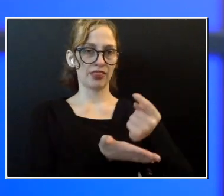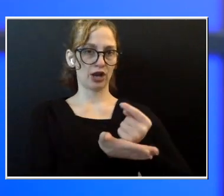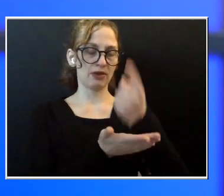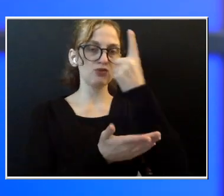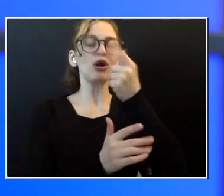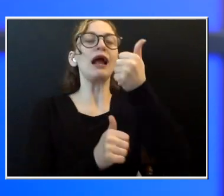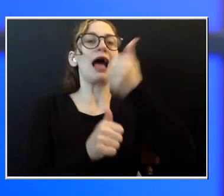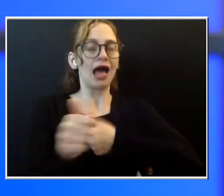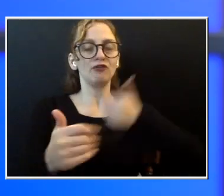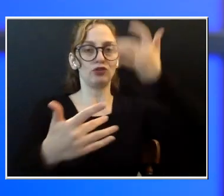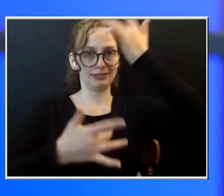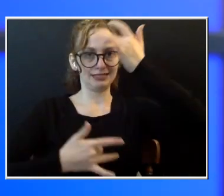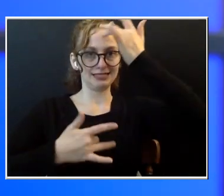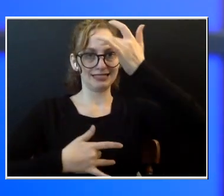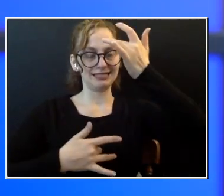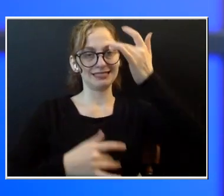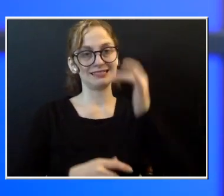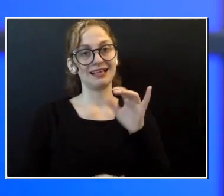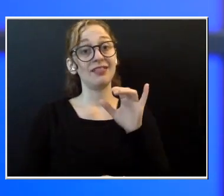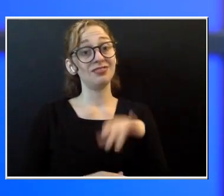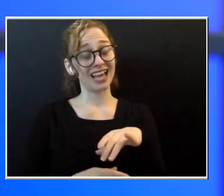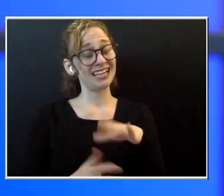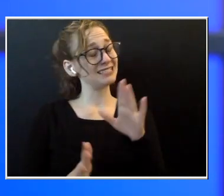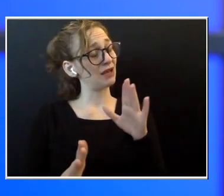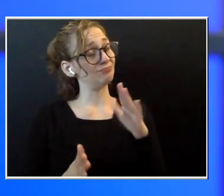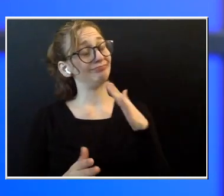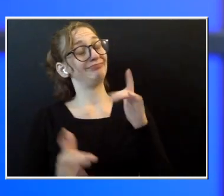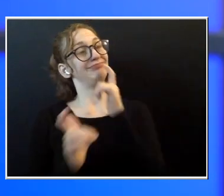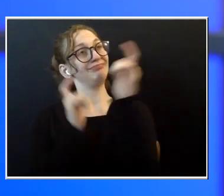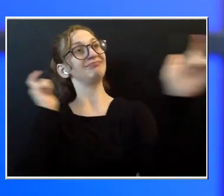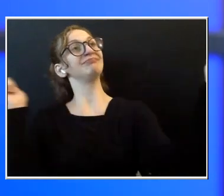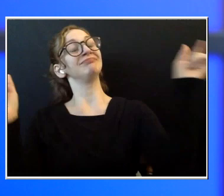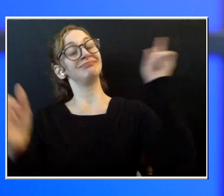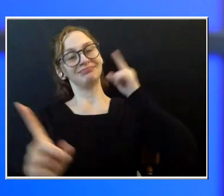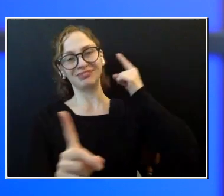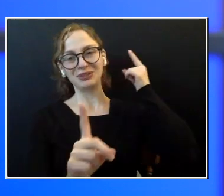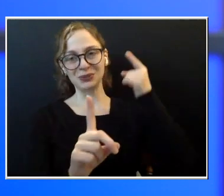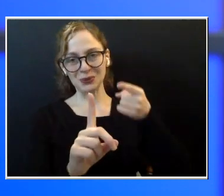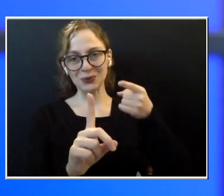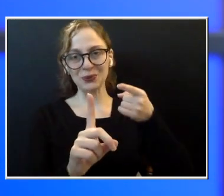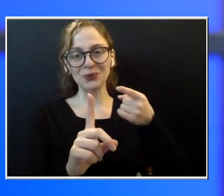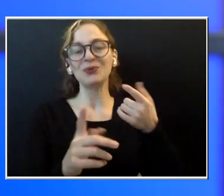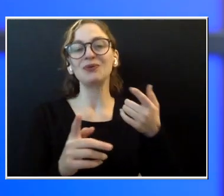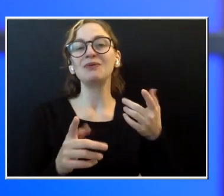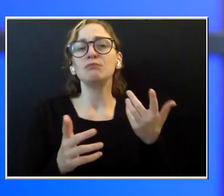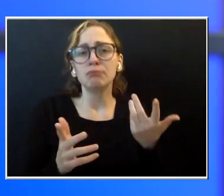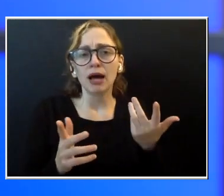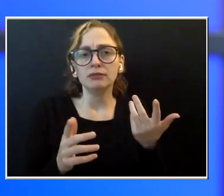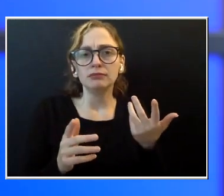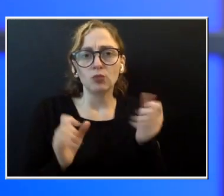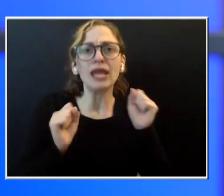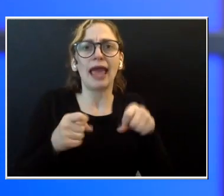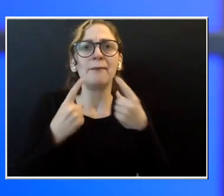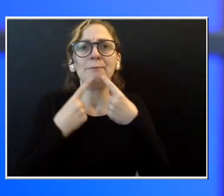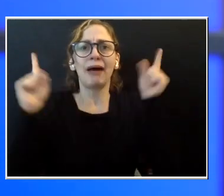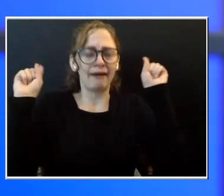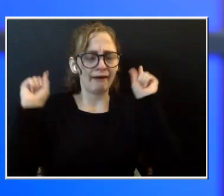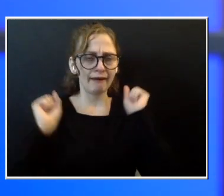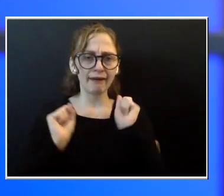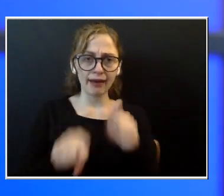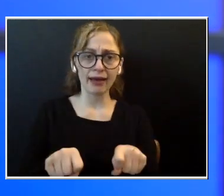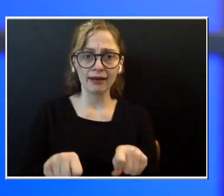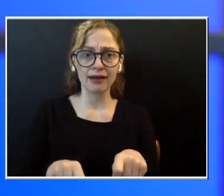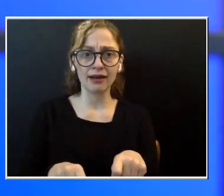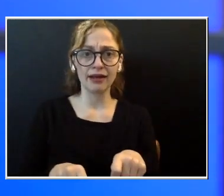a bold goal, obviously, but I don't think it's not achieved. I mean, it can be achieved. There's nothing that we cannot